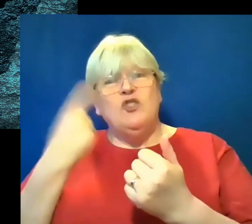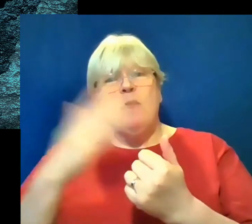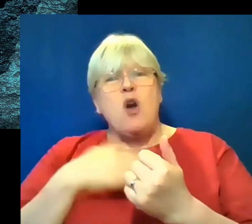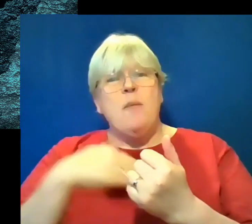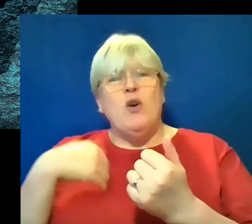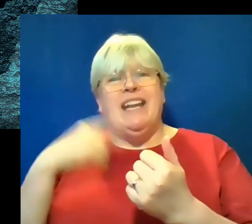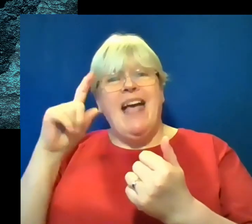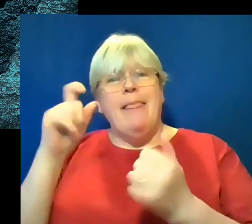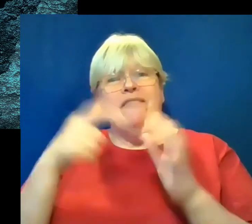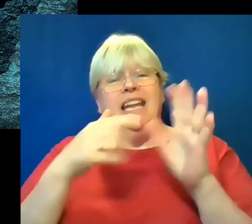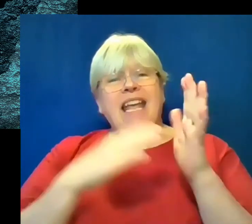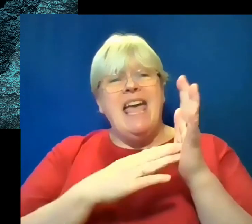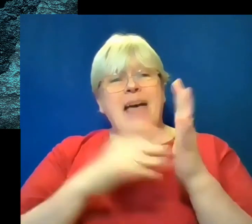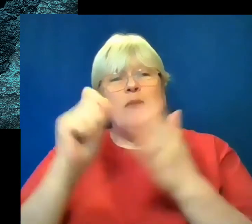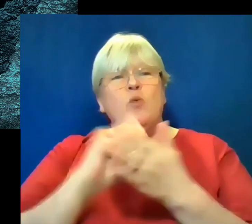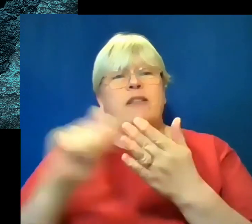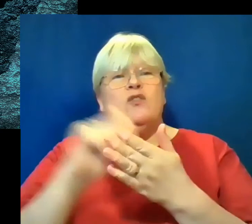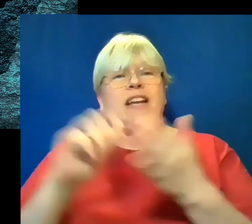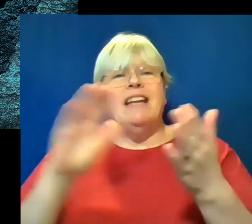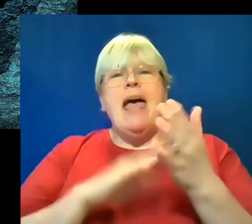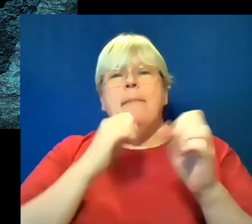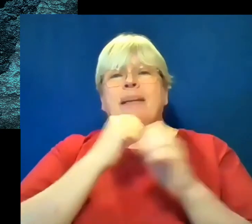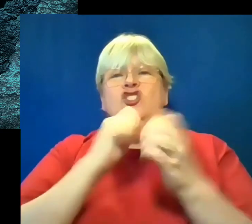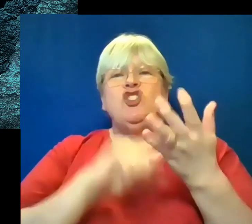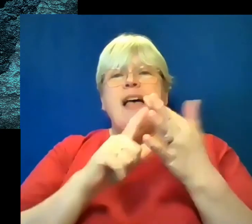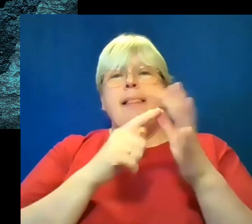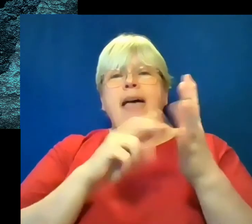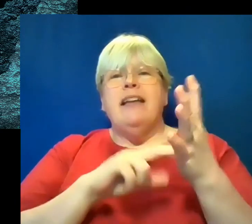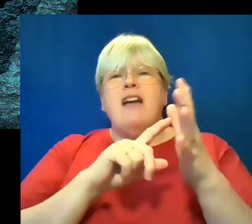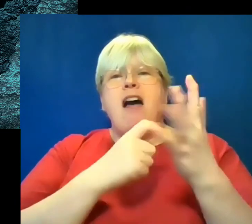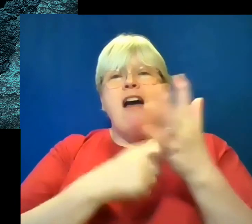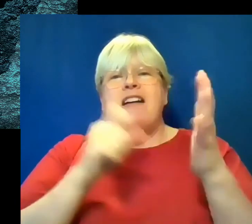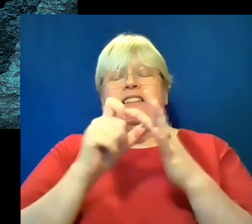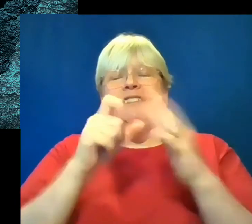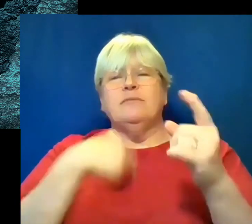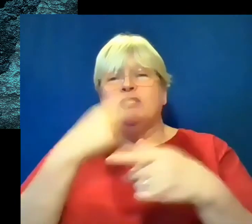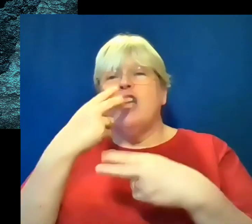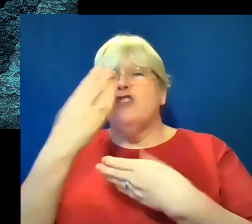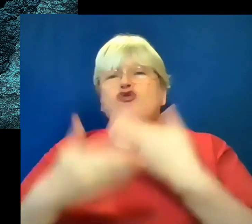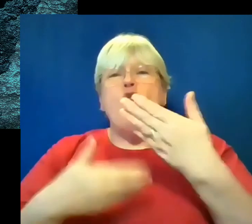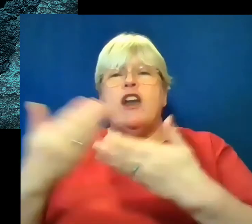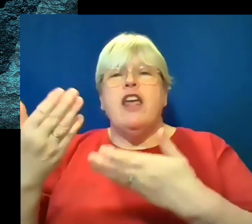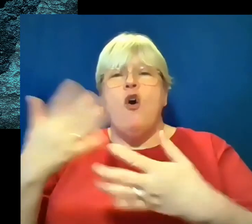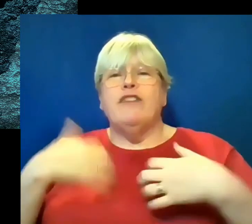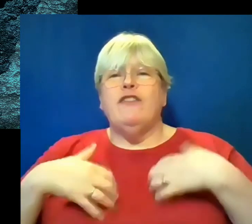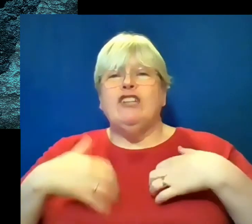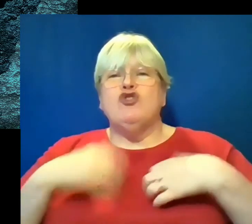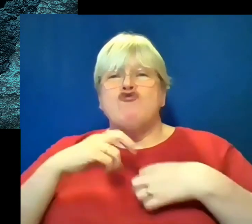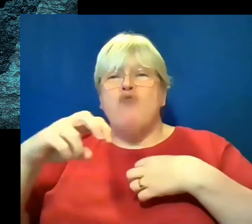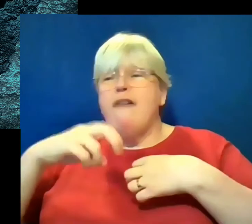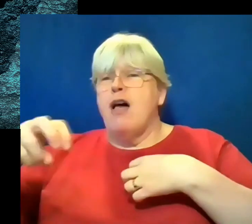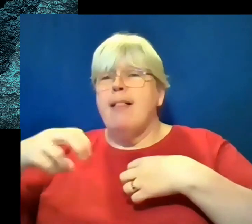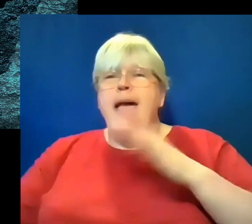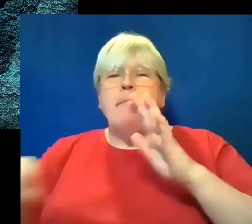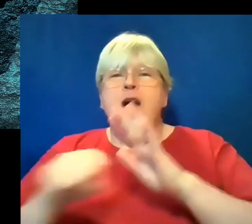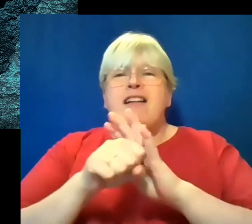a.m. with the writer M.G. Leonard for a story of adventure, travel and murder. So look out for